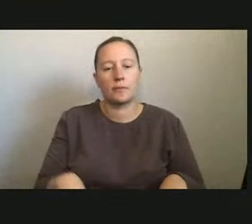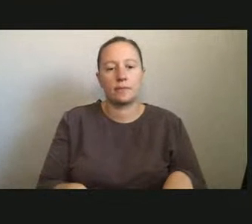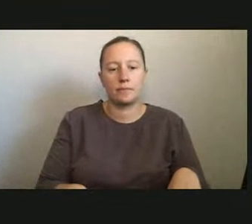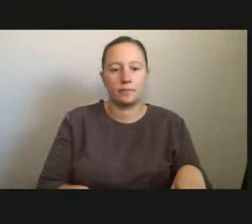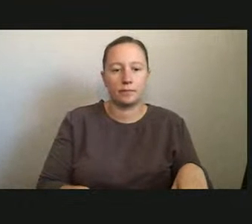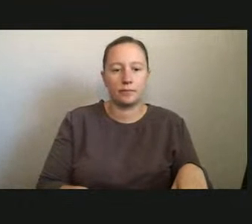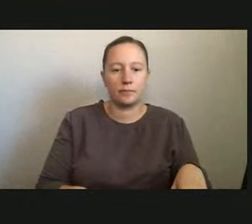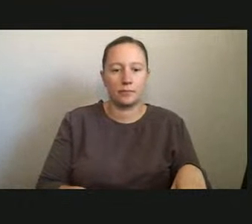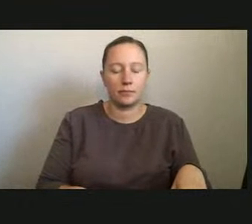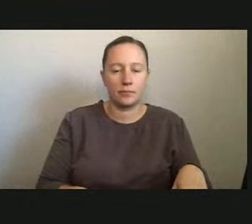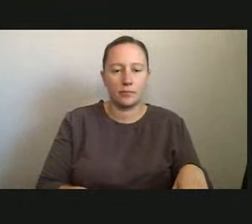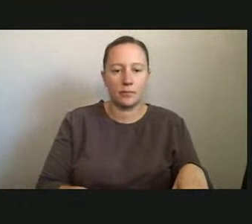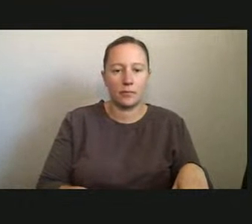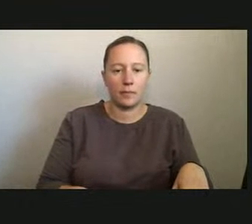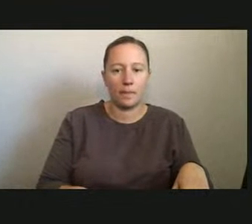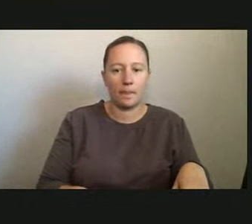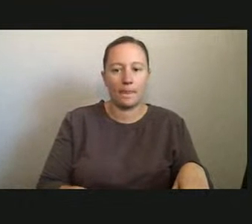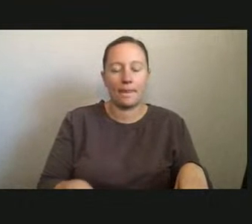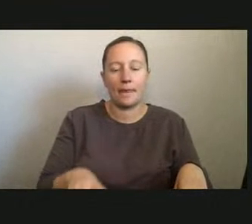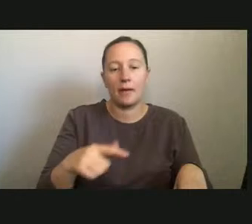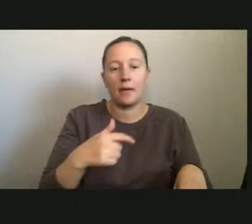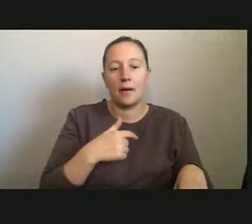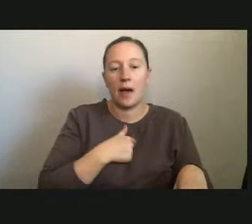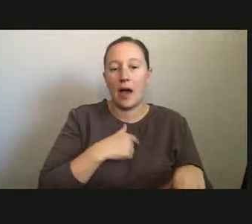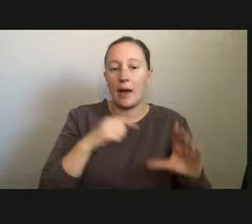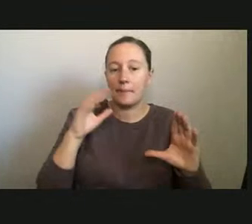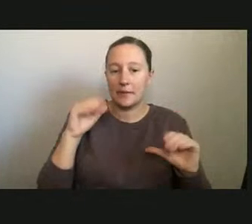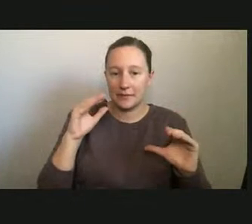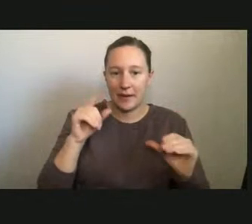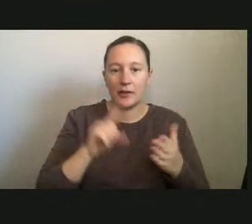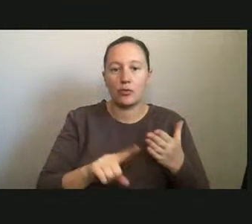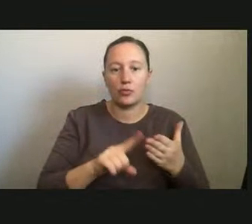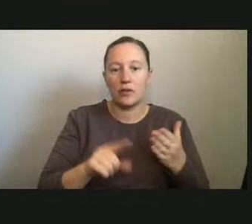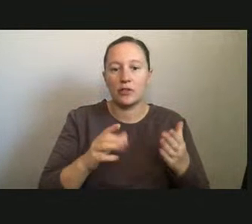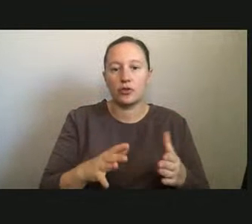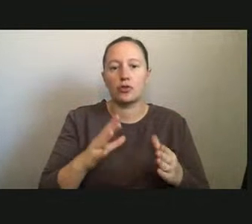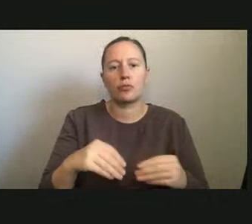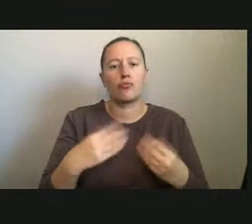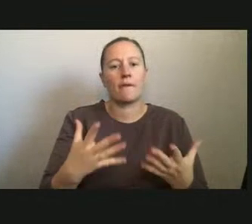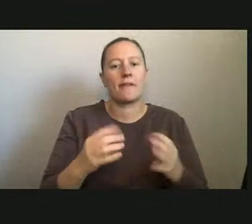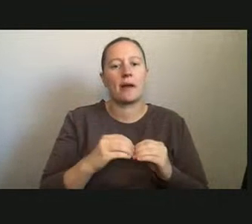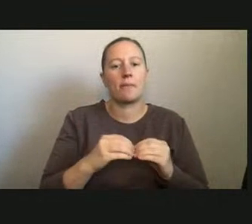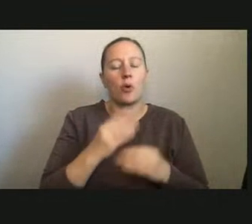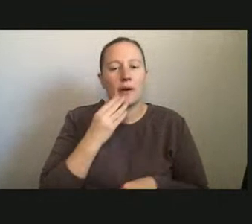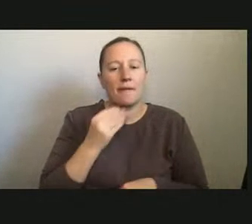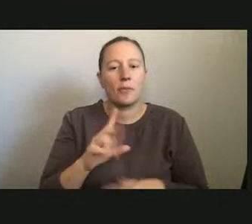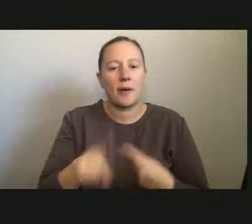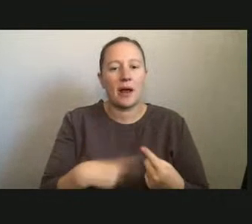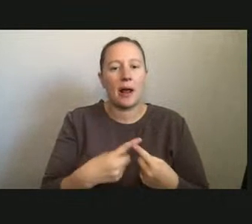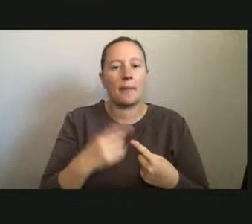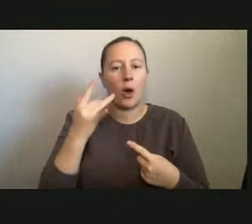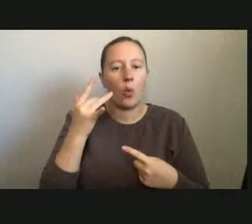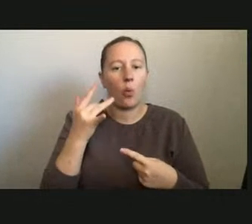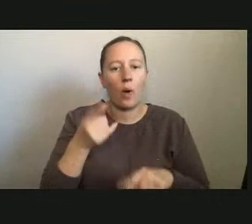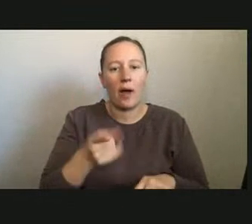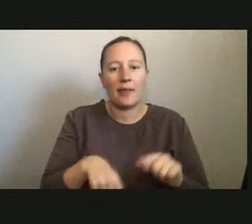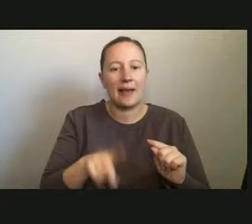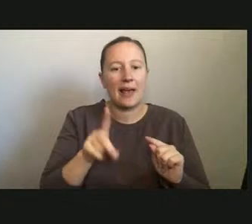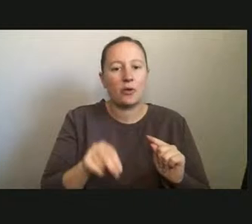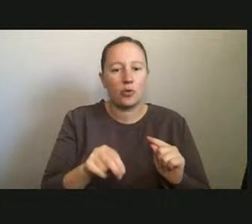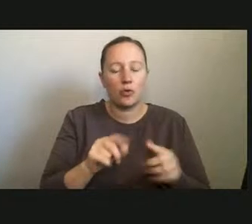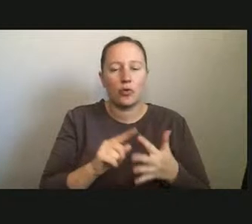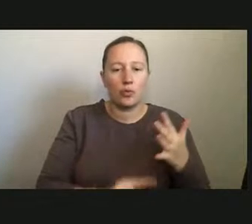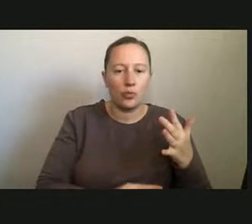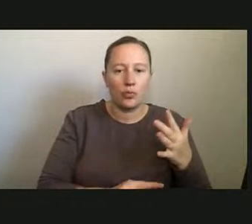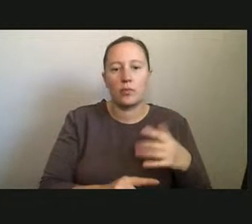consent and assent in many cases. And so I would expect the researcher to give me more information about why they can't do those things.